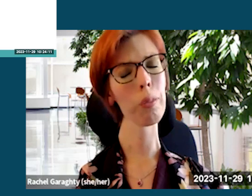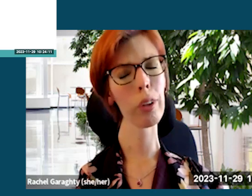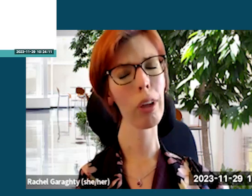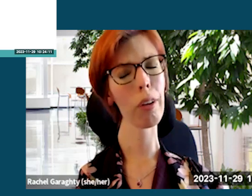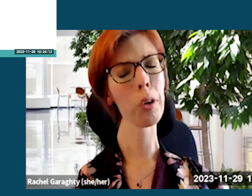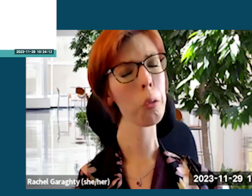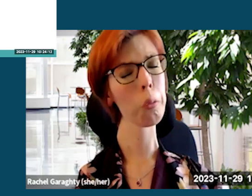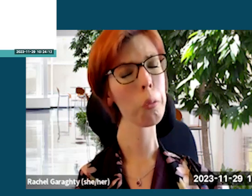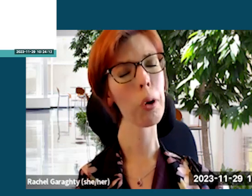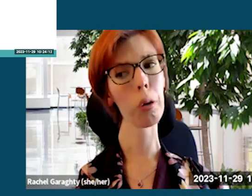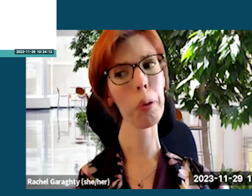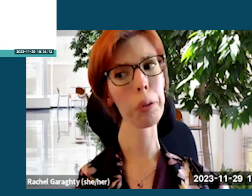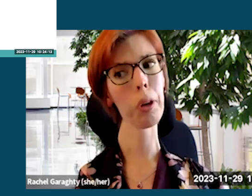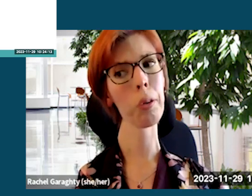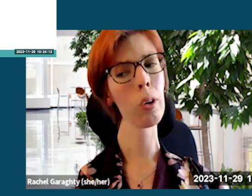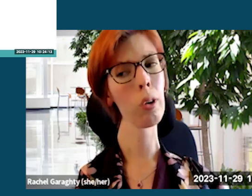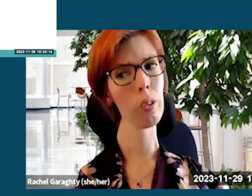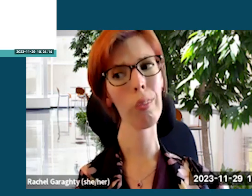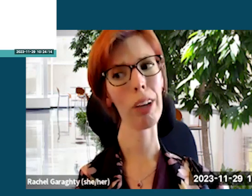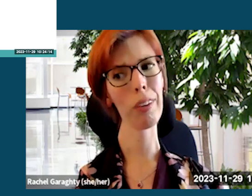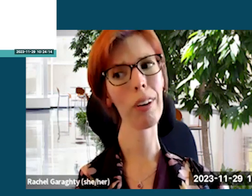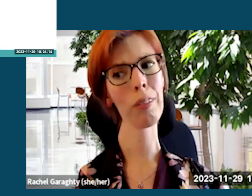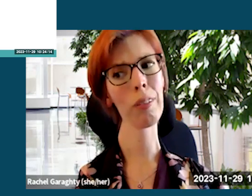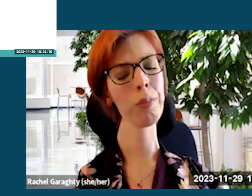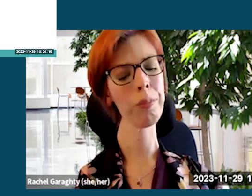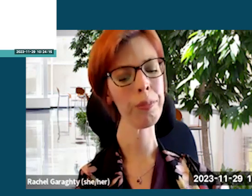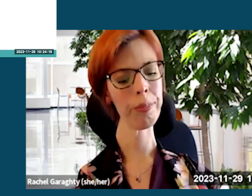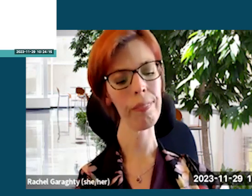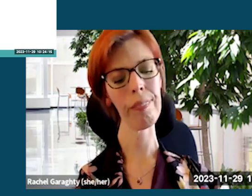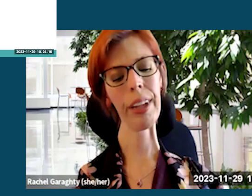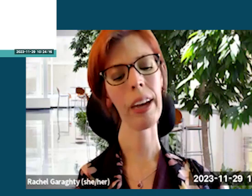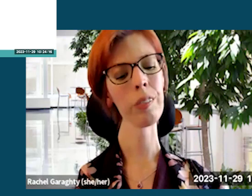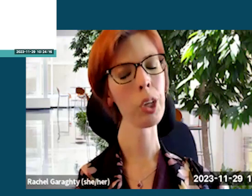who himself was a polio survivor.